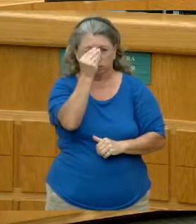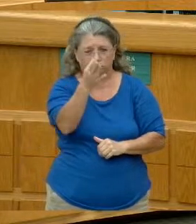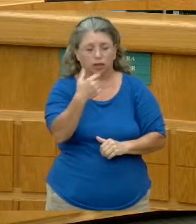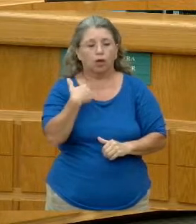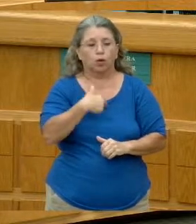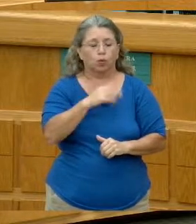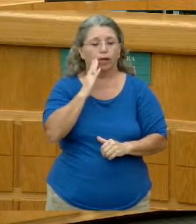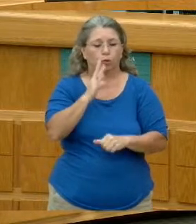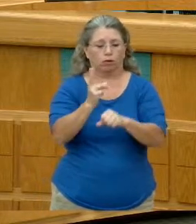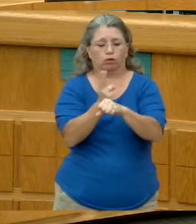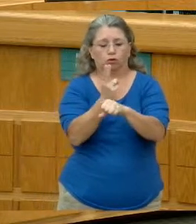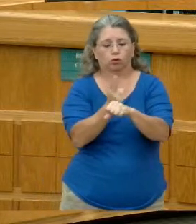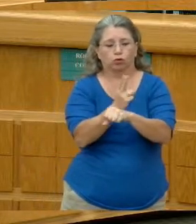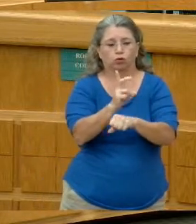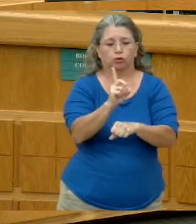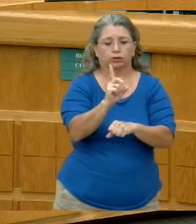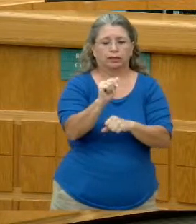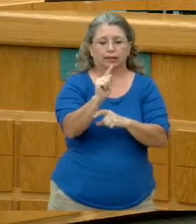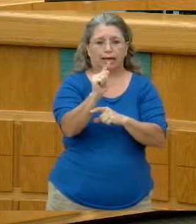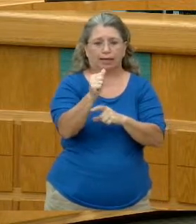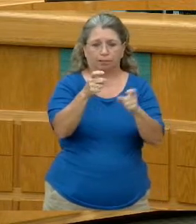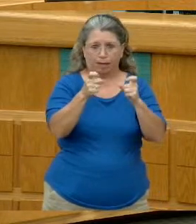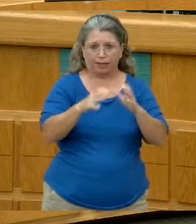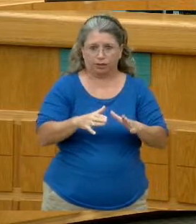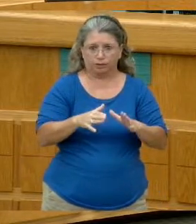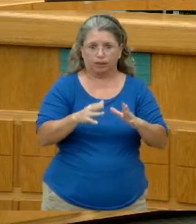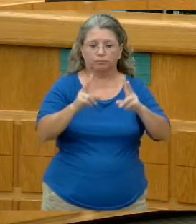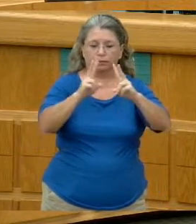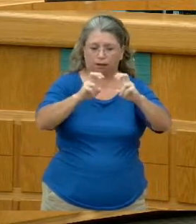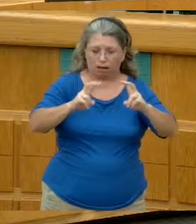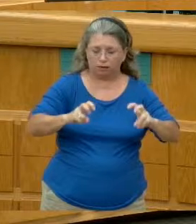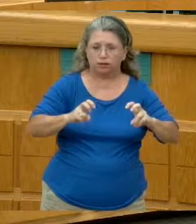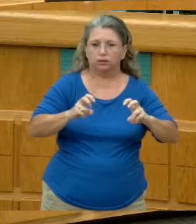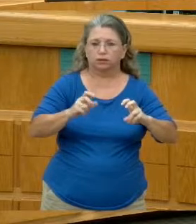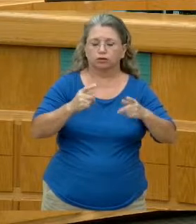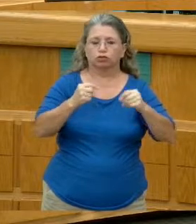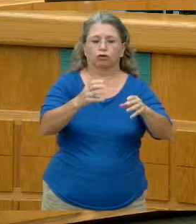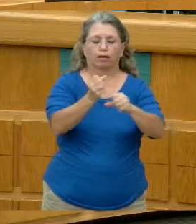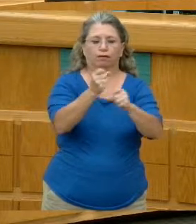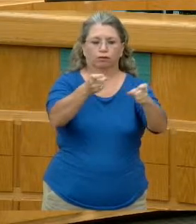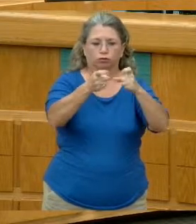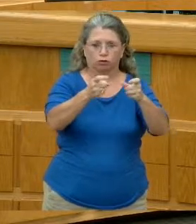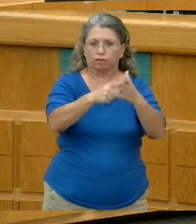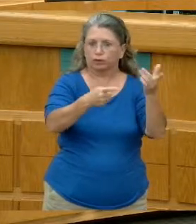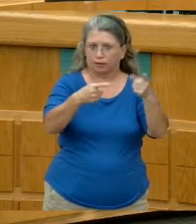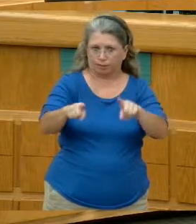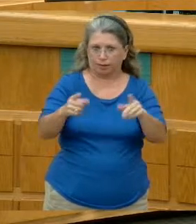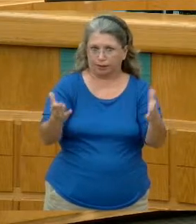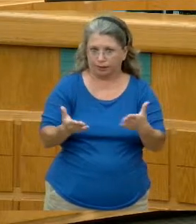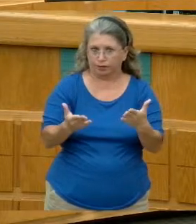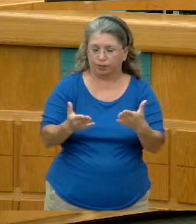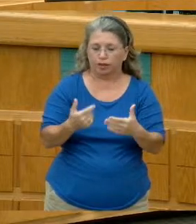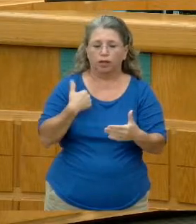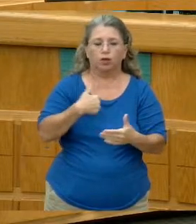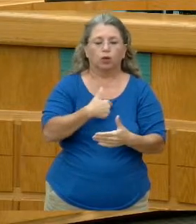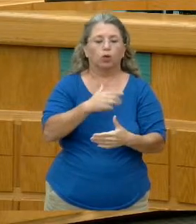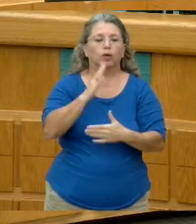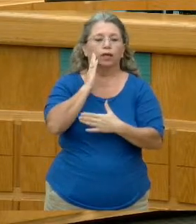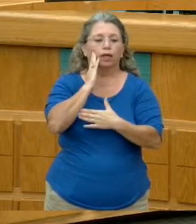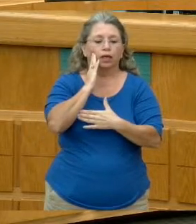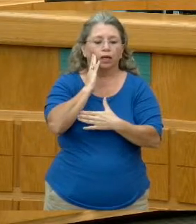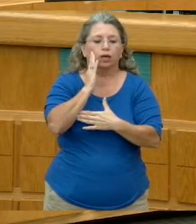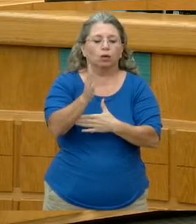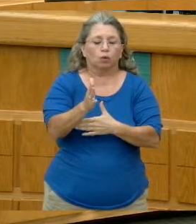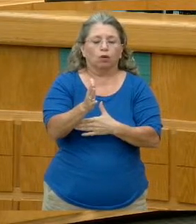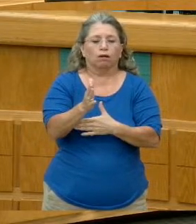management and analytics to try to get a hold of what it is that's happening to us. And we're going to ramp up